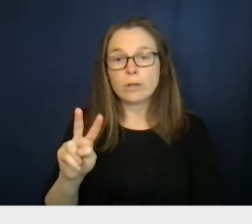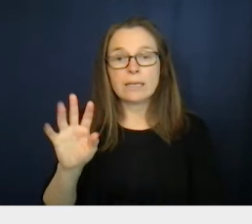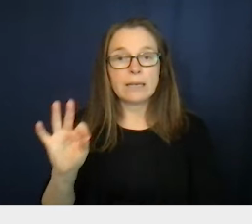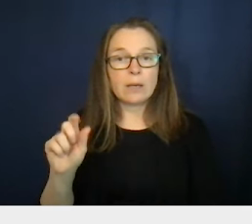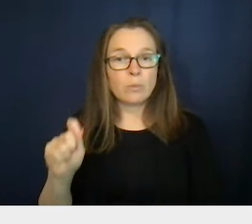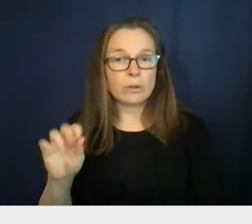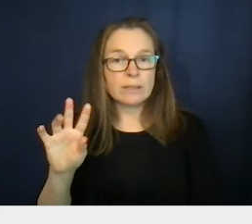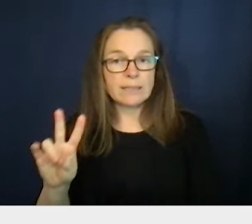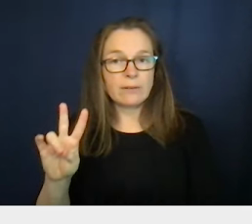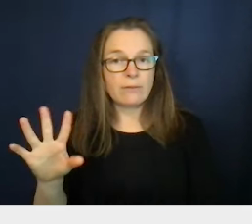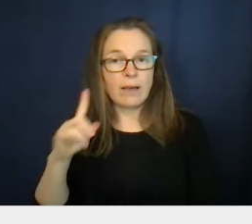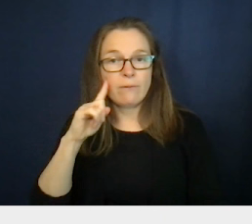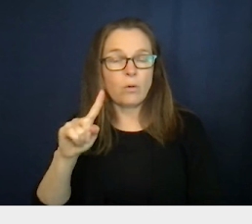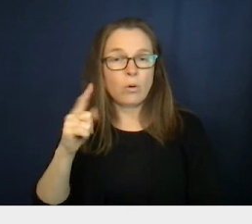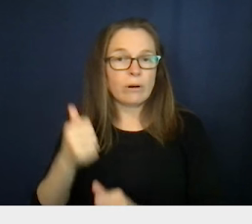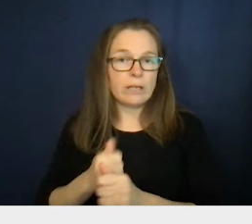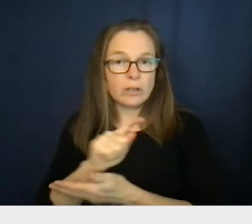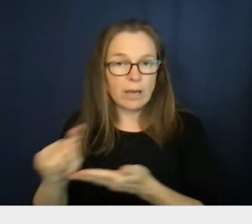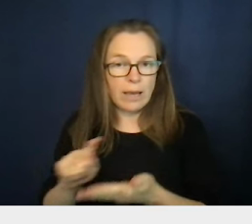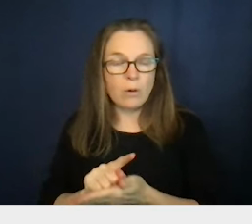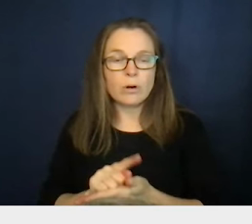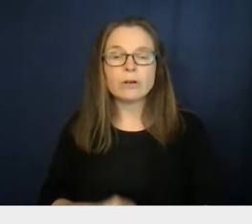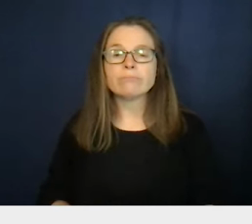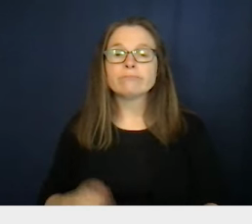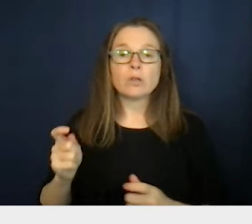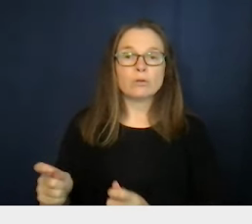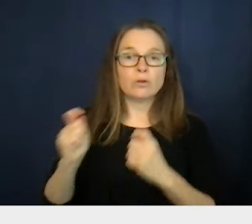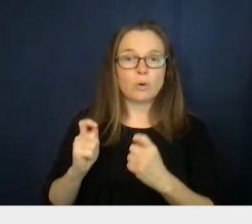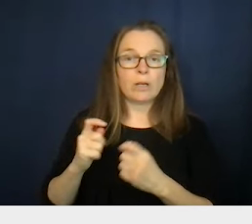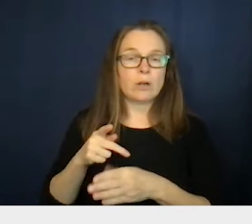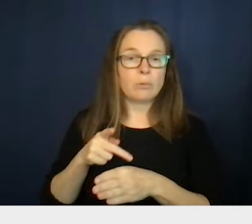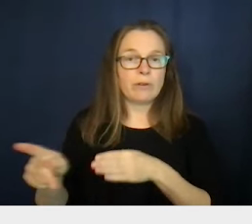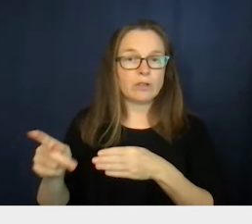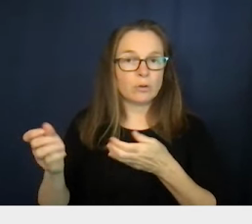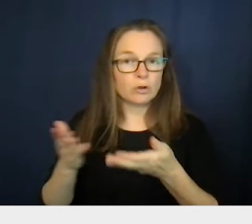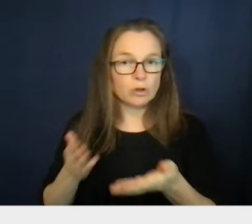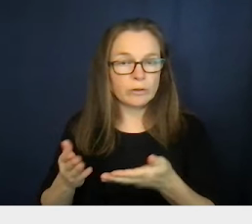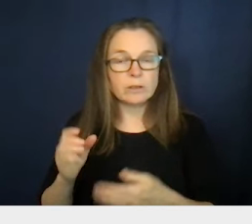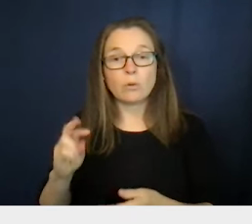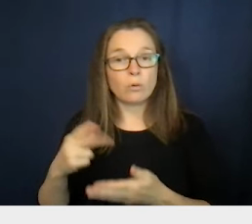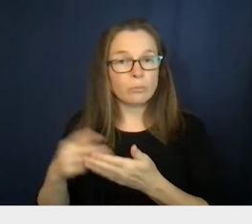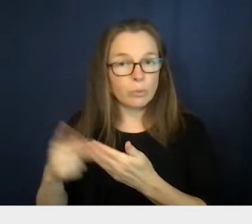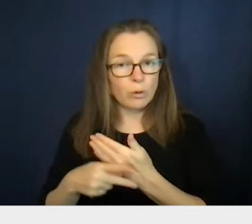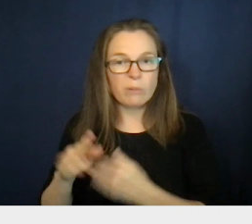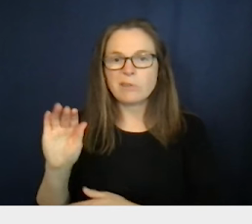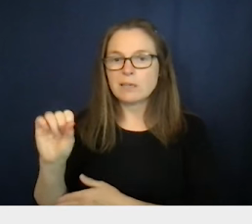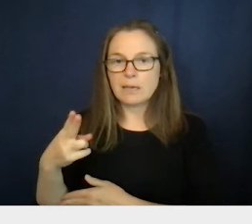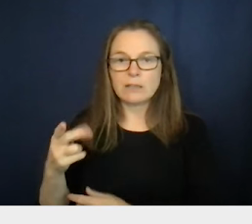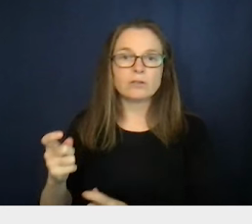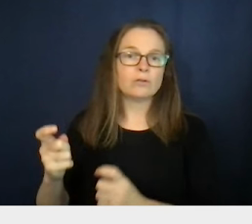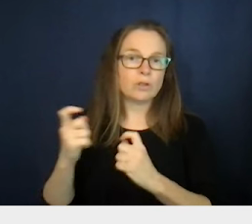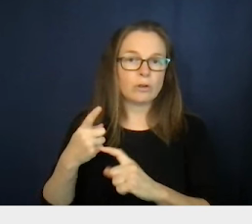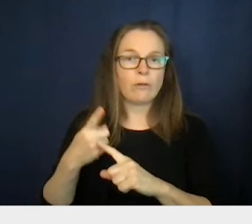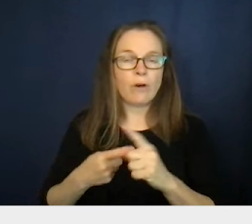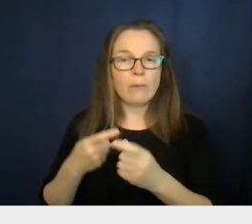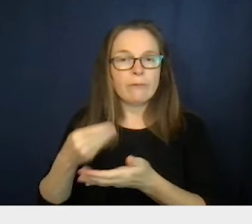$29.75 per hour. Donated professional services or programming, and cash match from